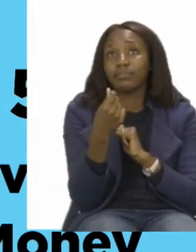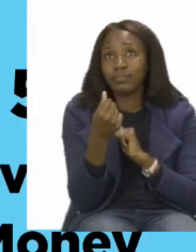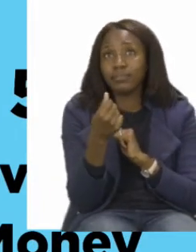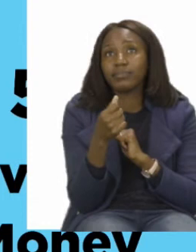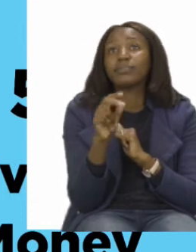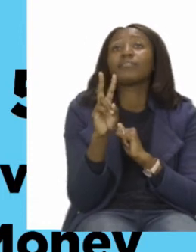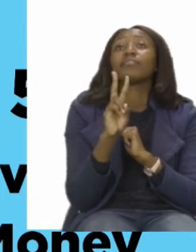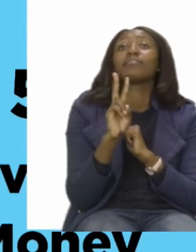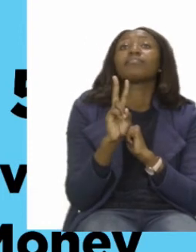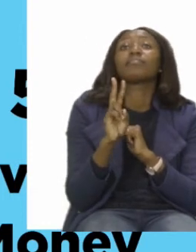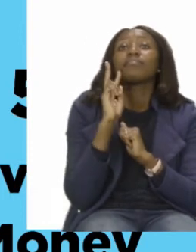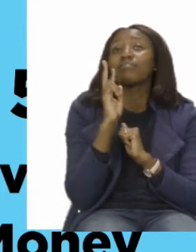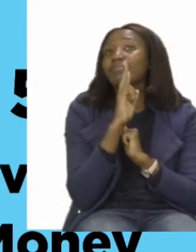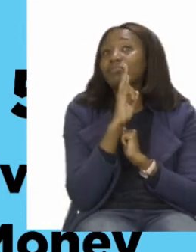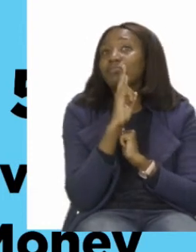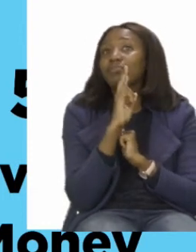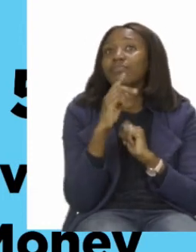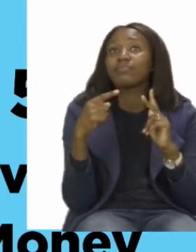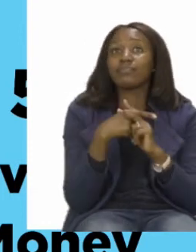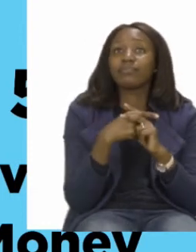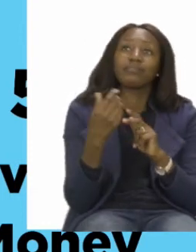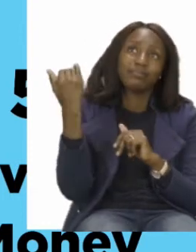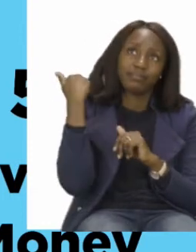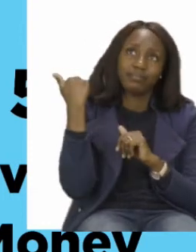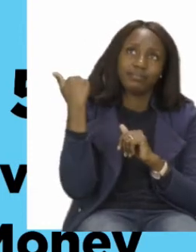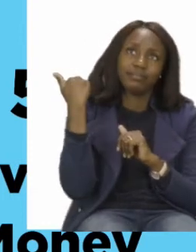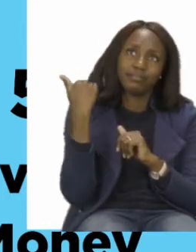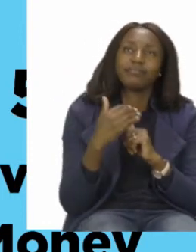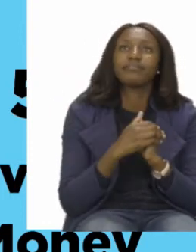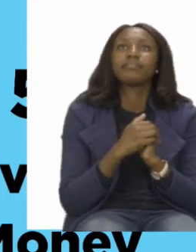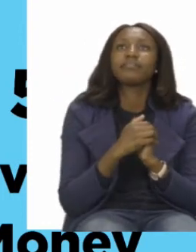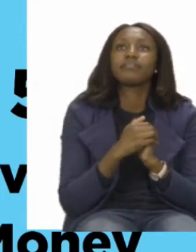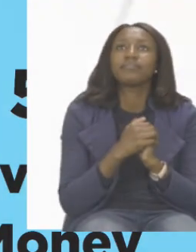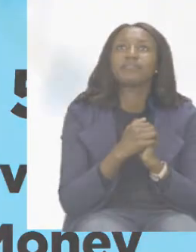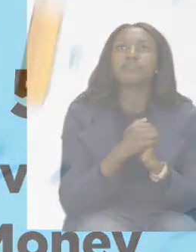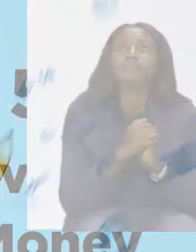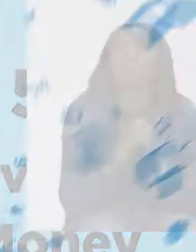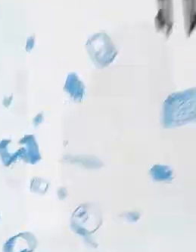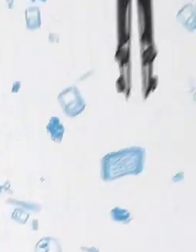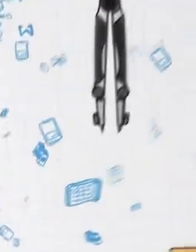money, and verbs in simple past tense.